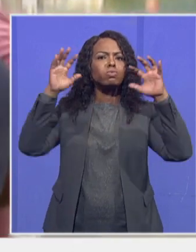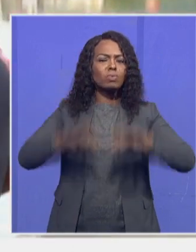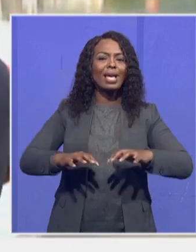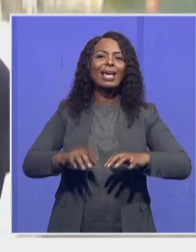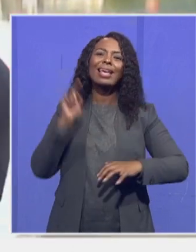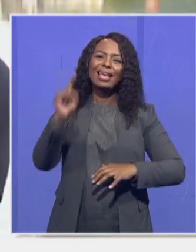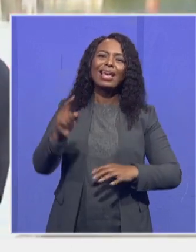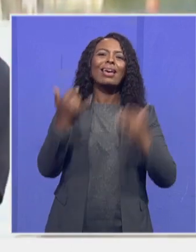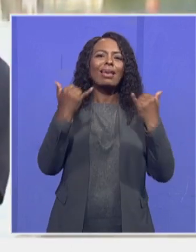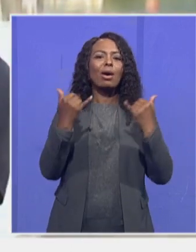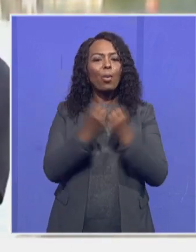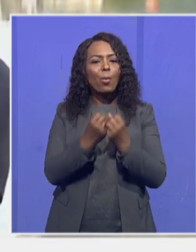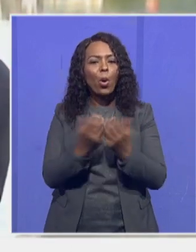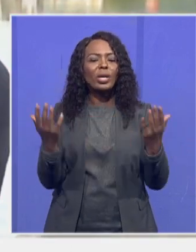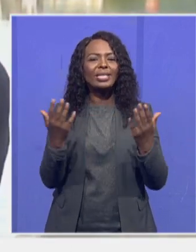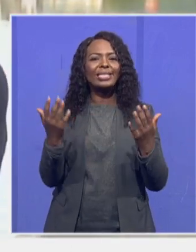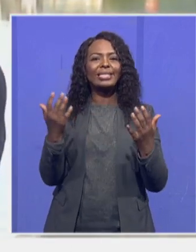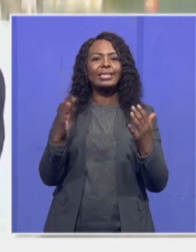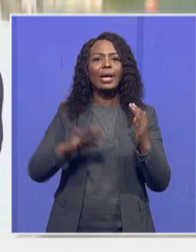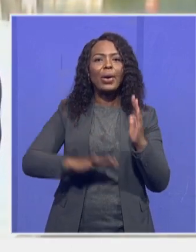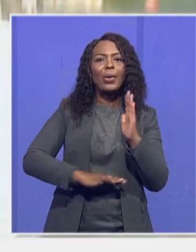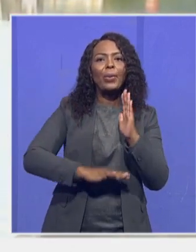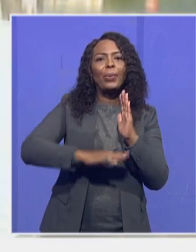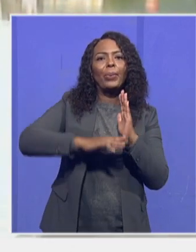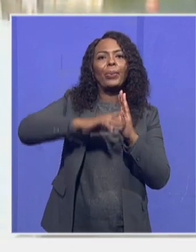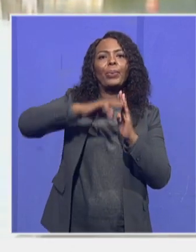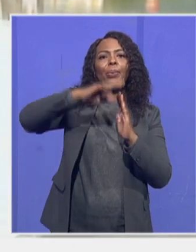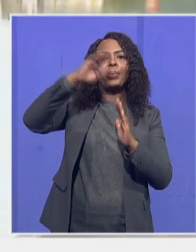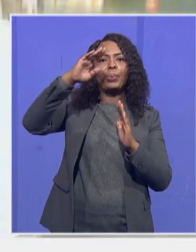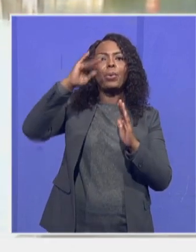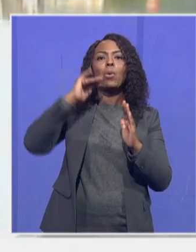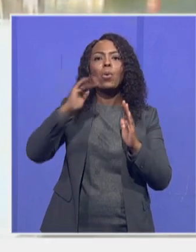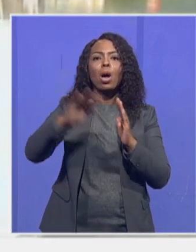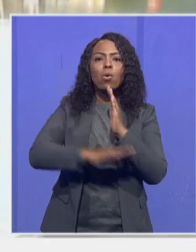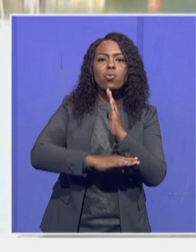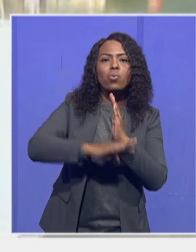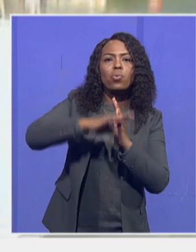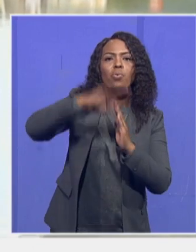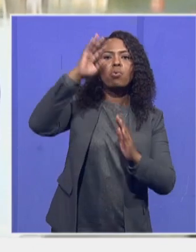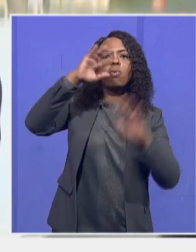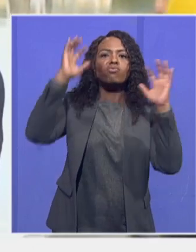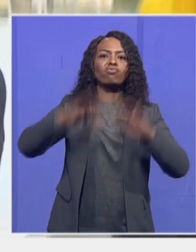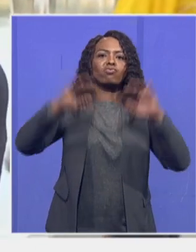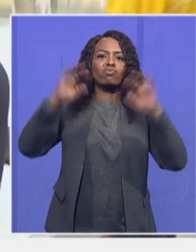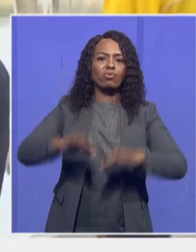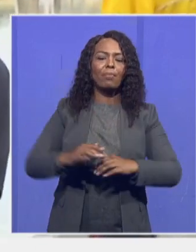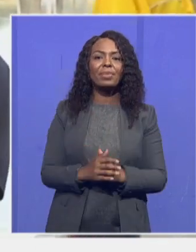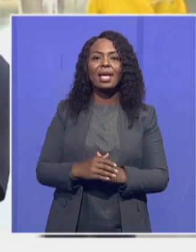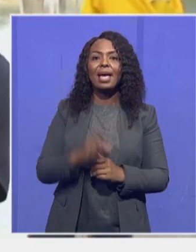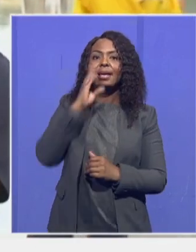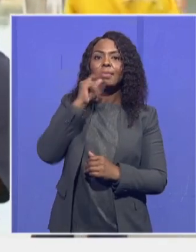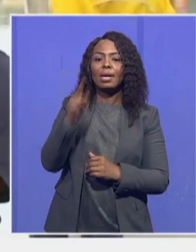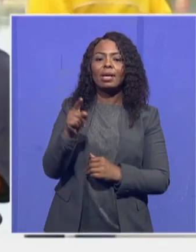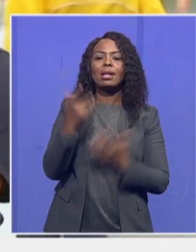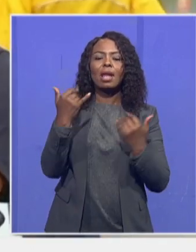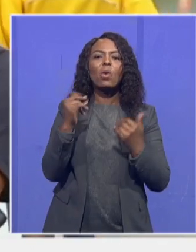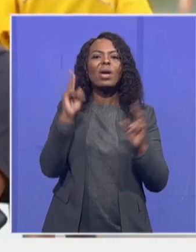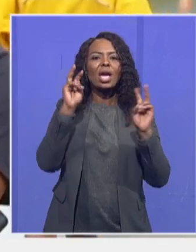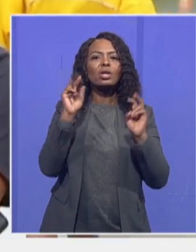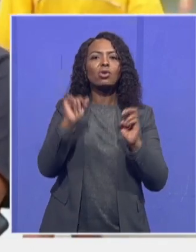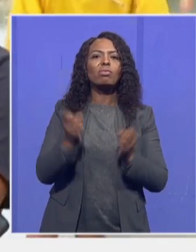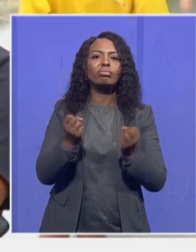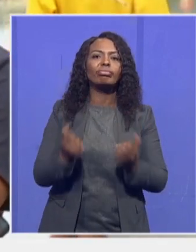this particular road gets flooded days after the rain has subsided, which really speak to the issue of service